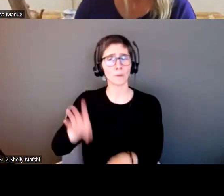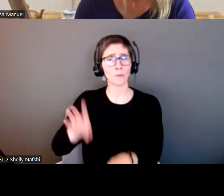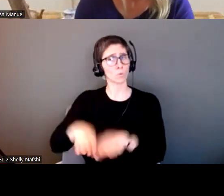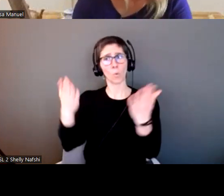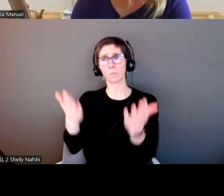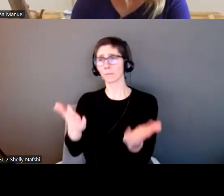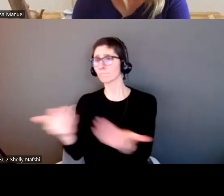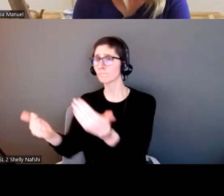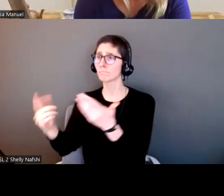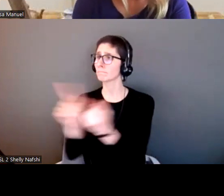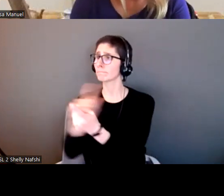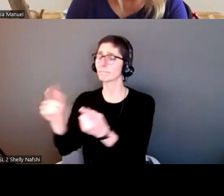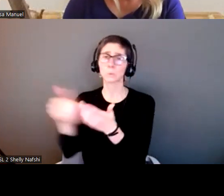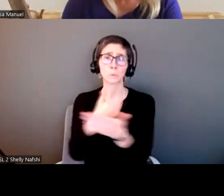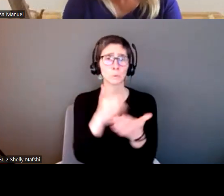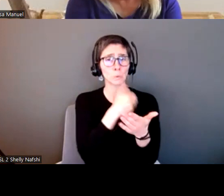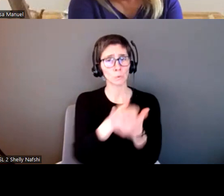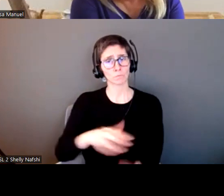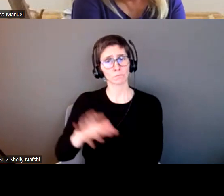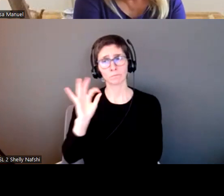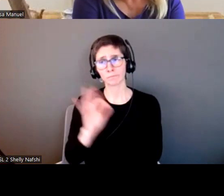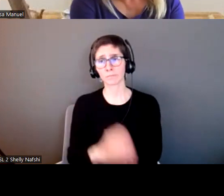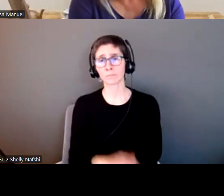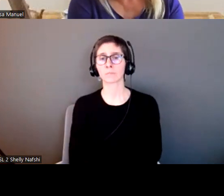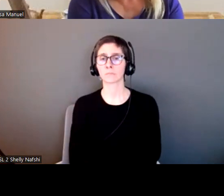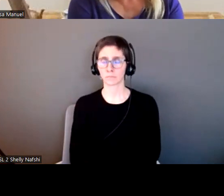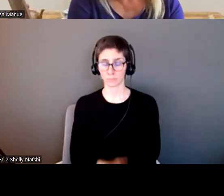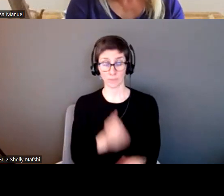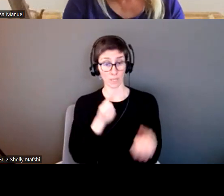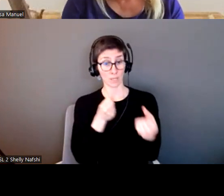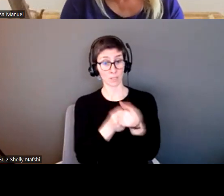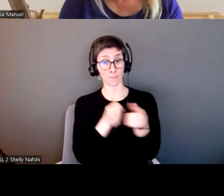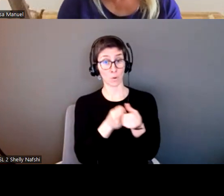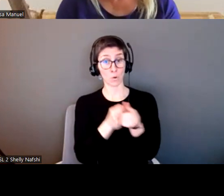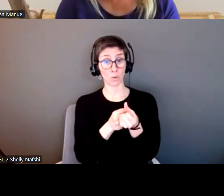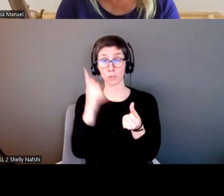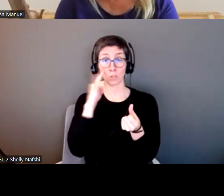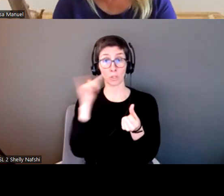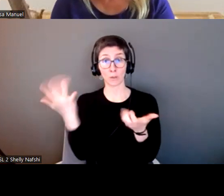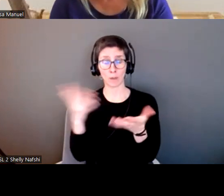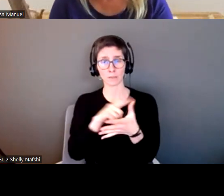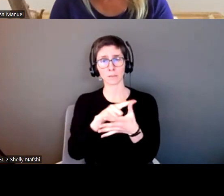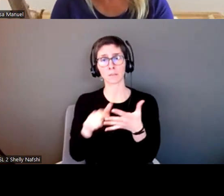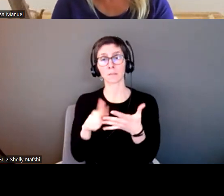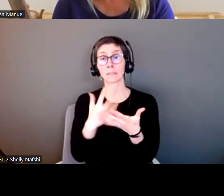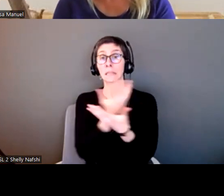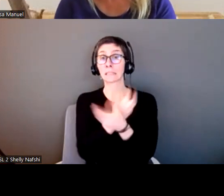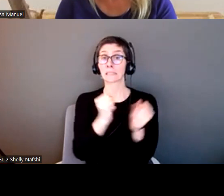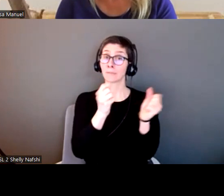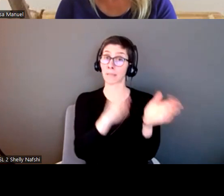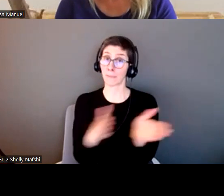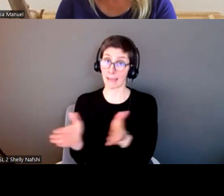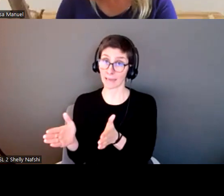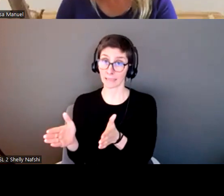Place. The different supports that we offer, I already mentioned a few of them, is sort of safety planning